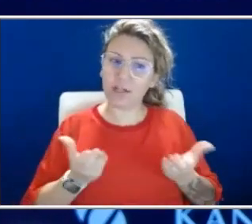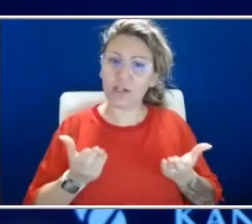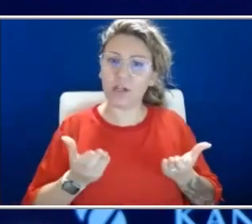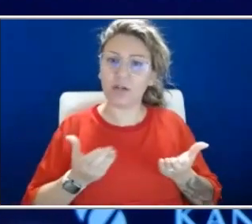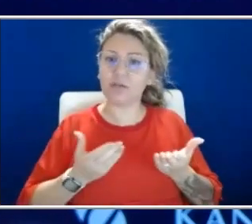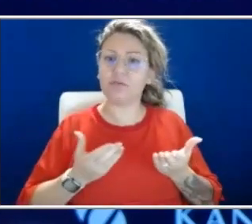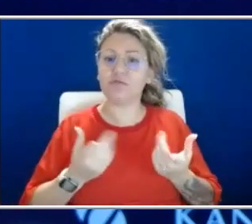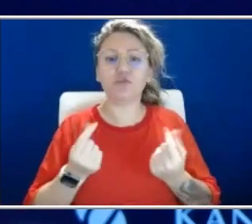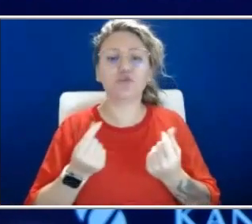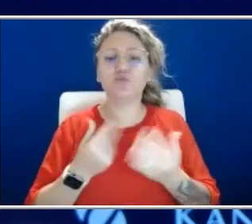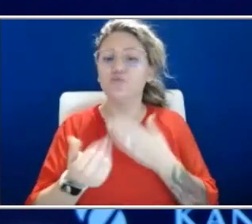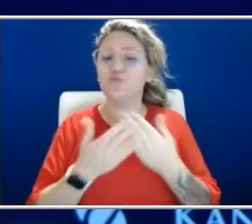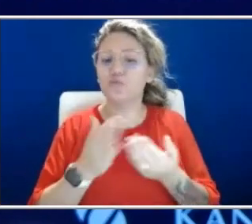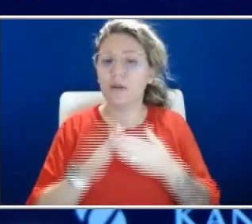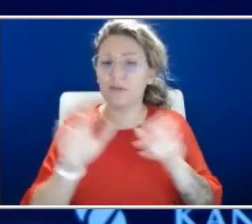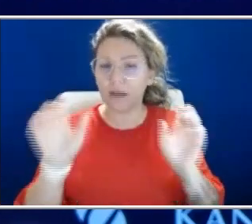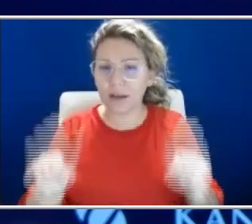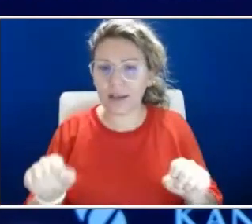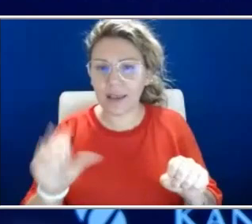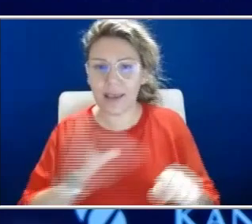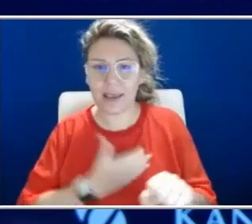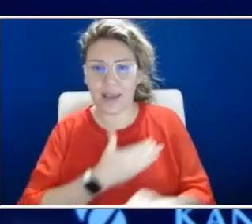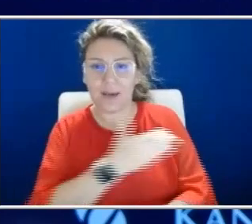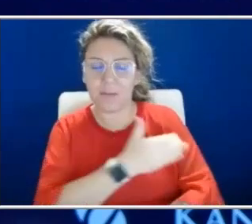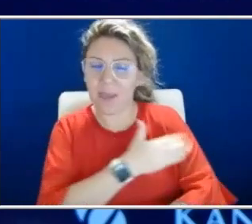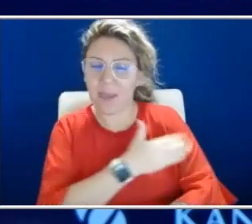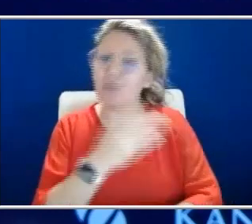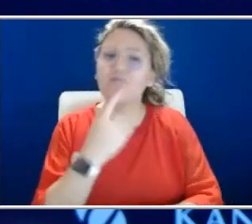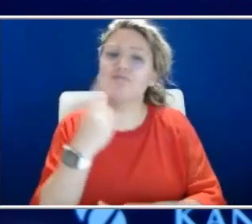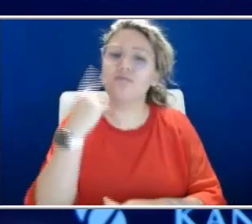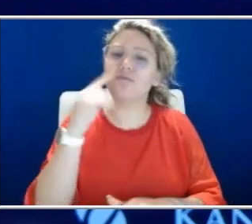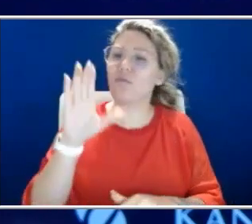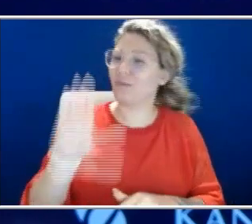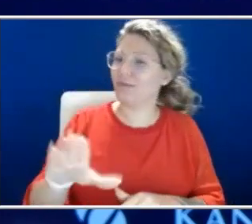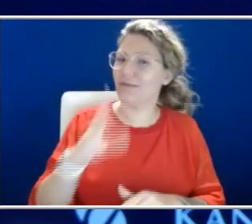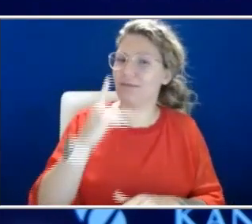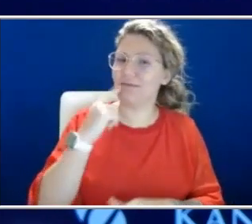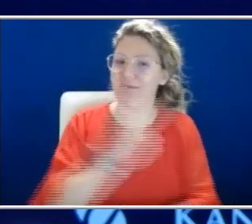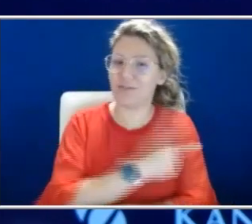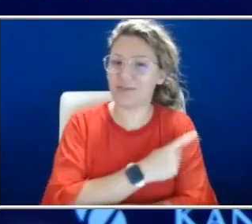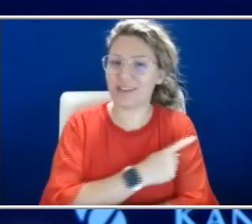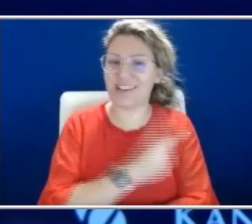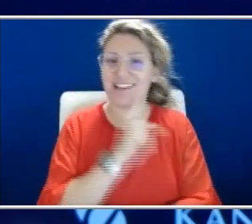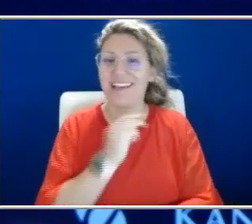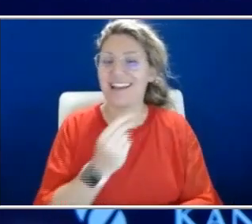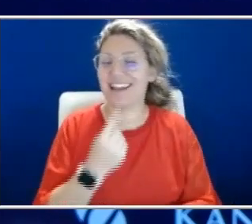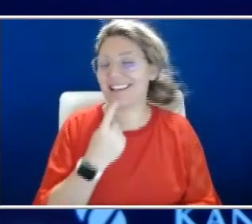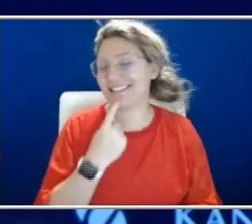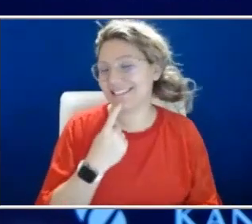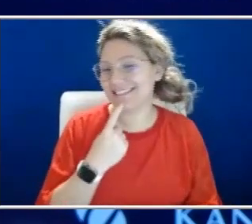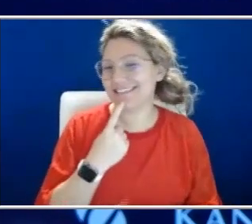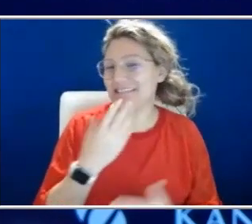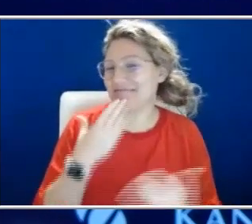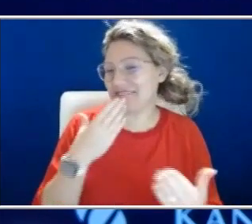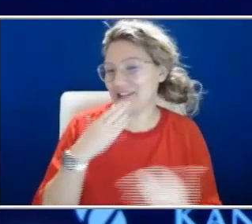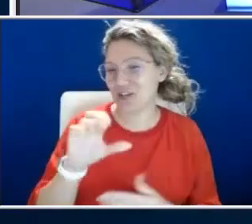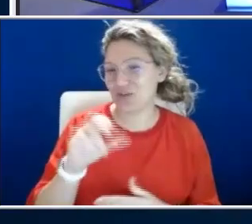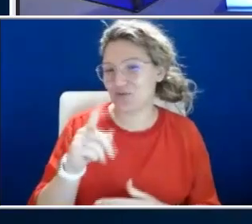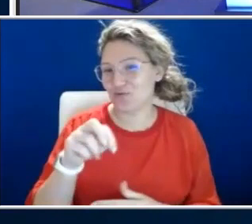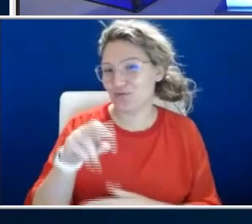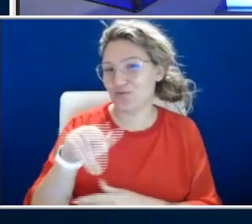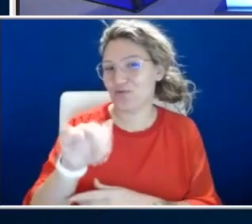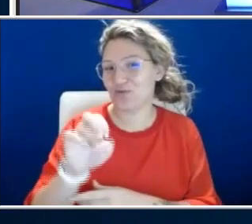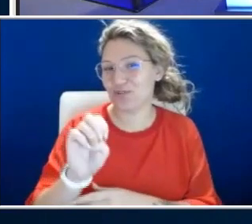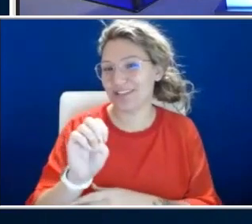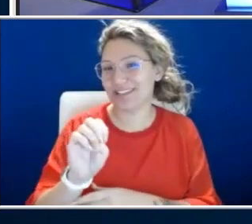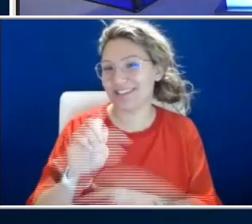can in our power to help restore that for patients. And I would also like to say thank you to Christie for agreeing to do this